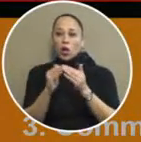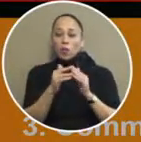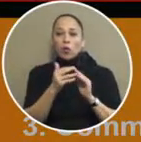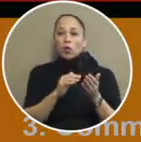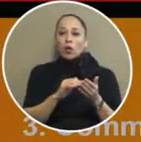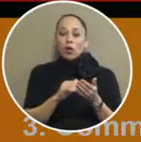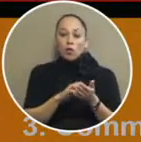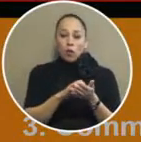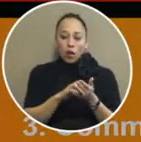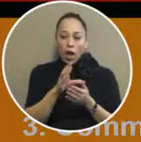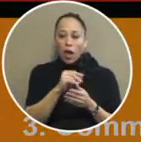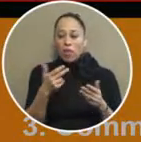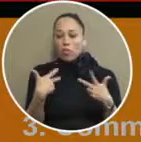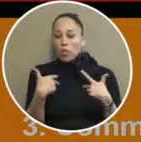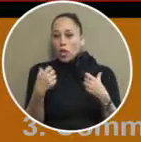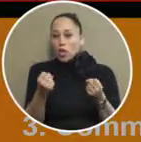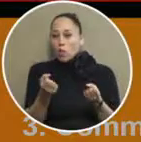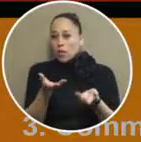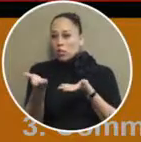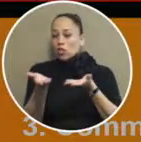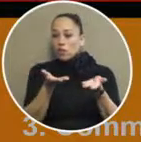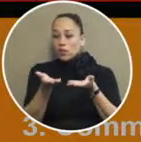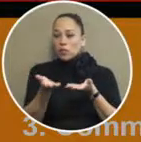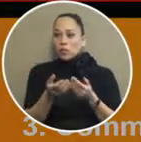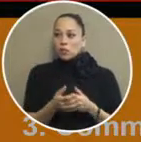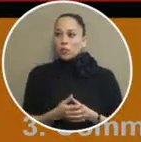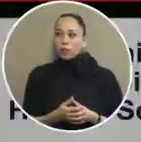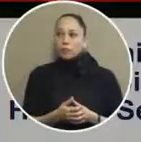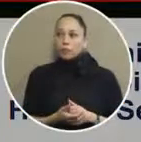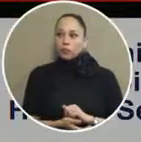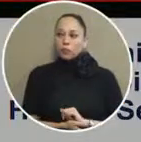vulnerabilities and the human services.